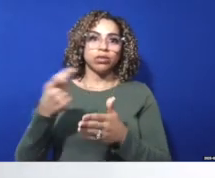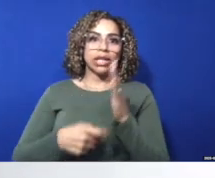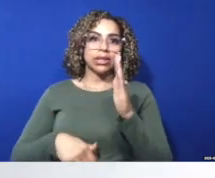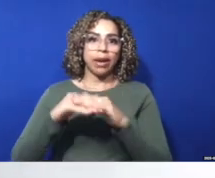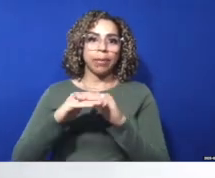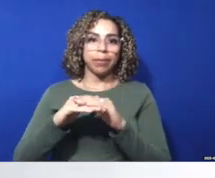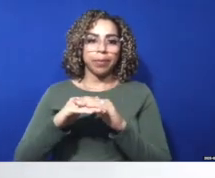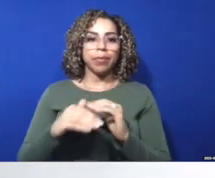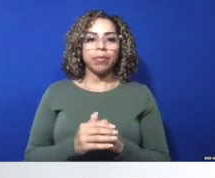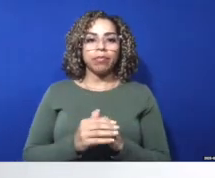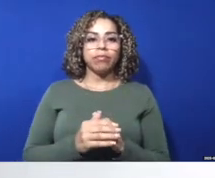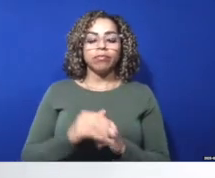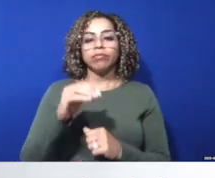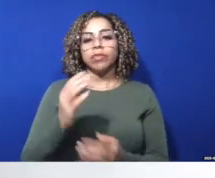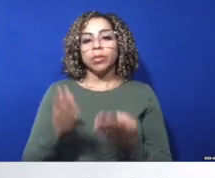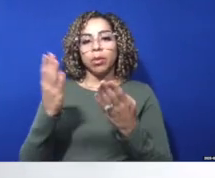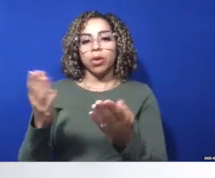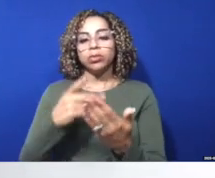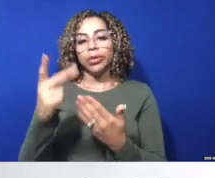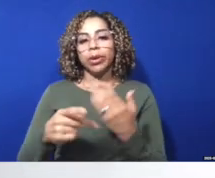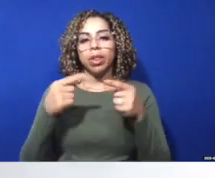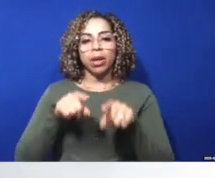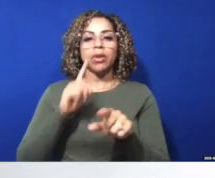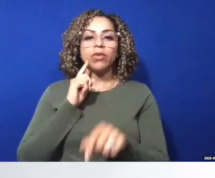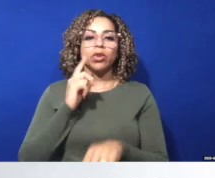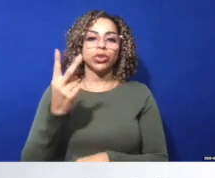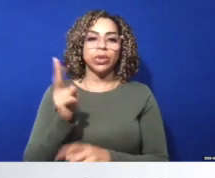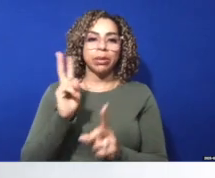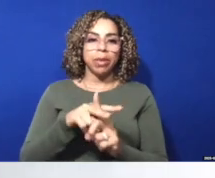2 implementation issues that applicants have brought up as challenges.